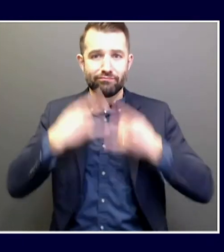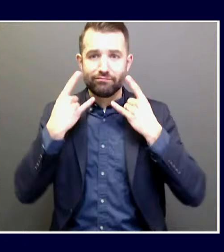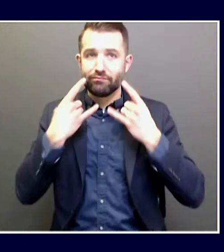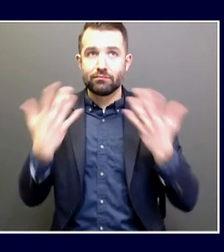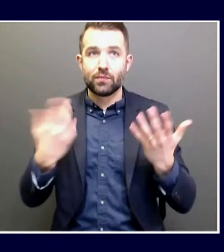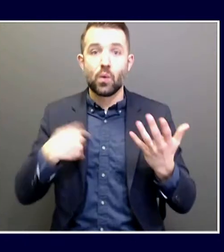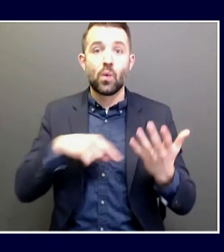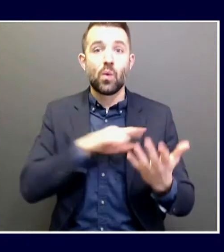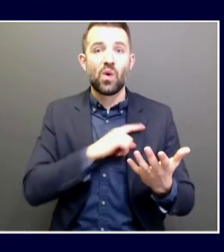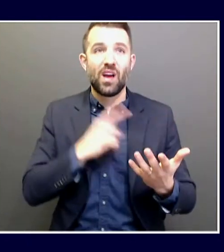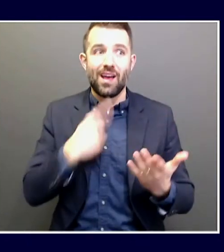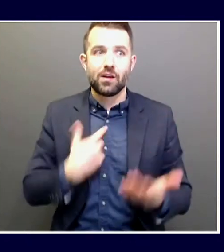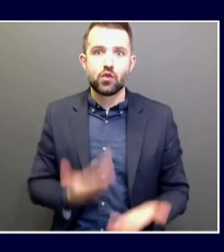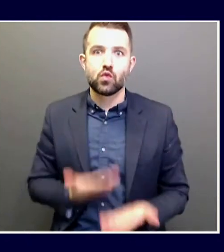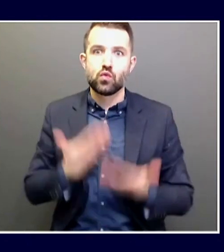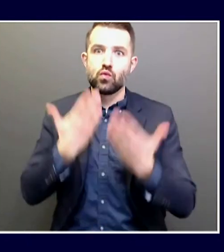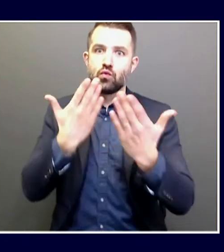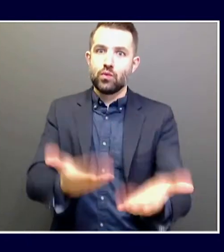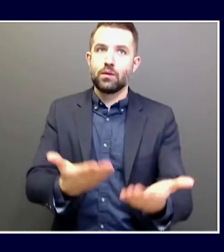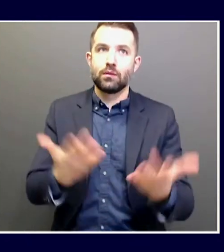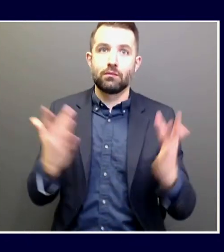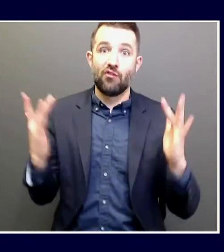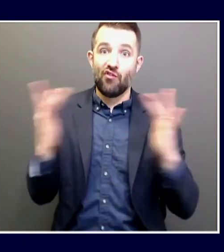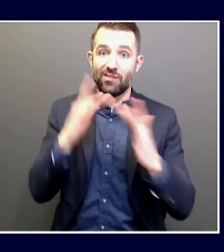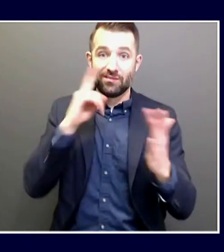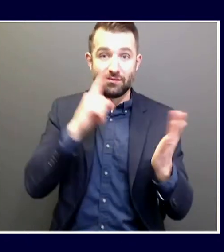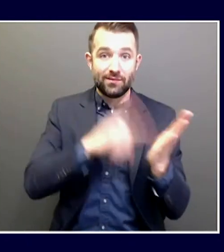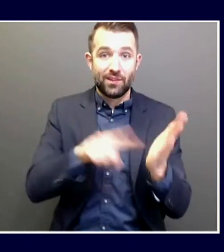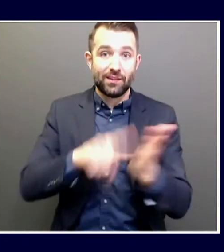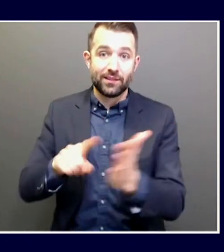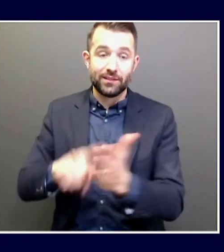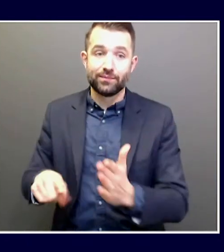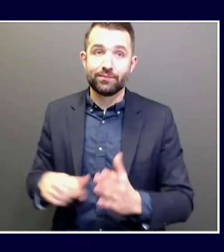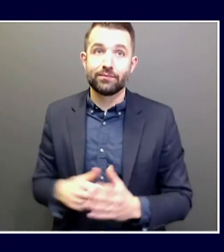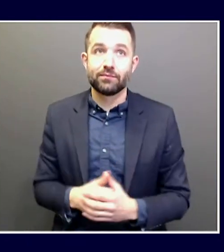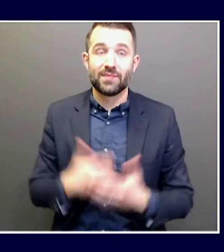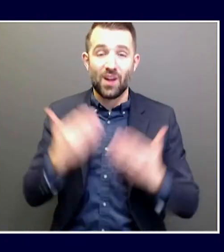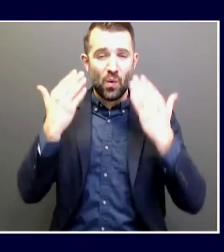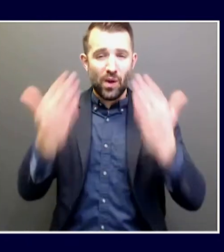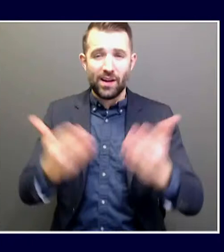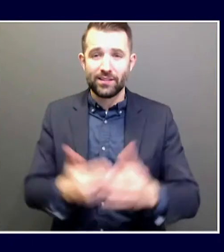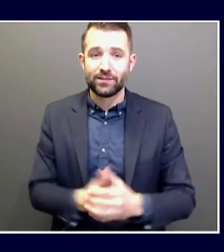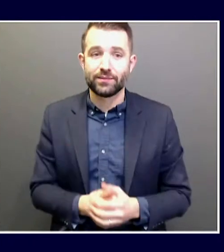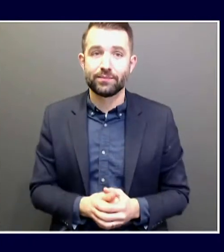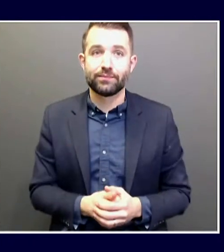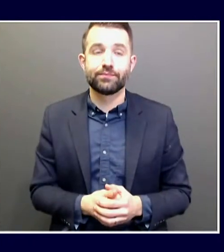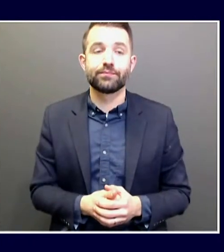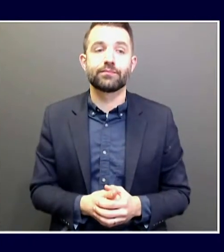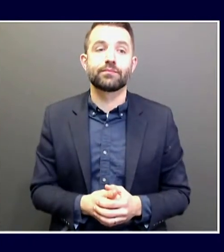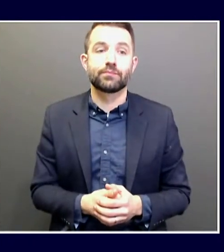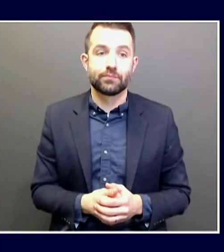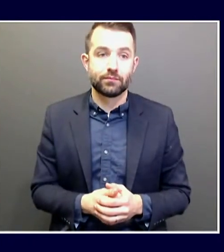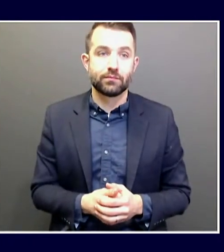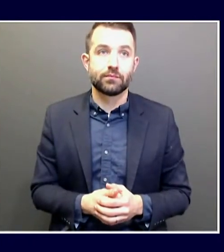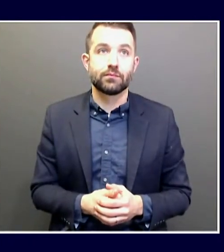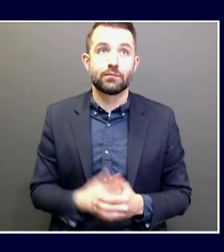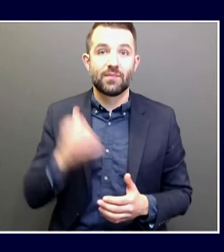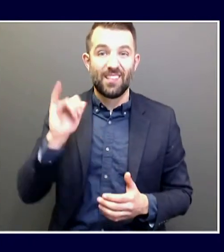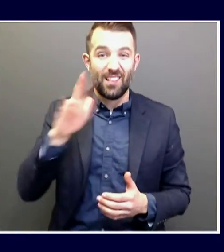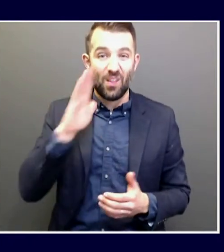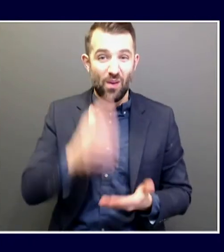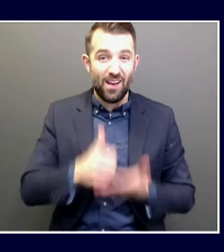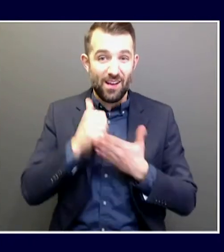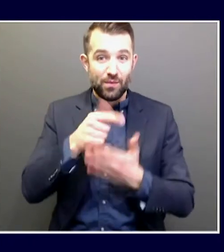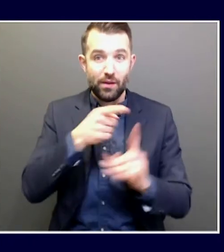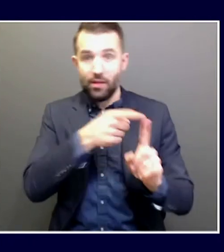that they continue to do contact tracing. That will be in effect. That will help those schools that do not